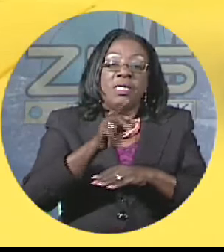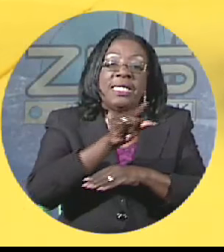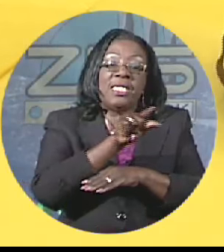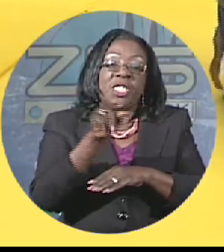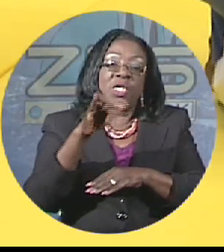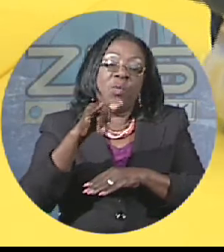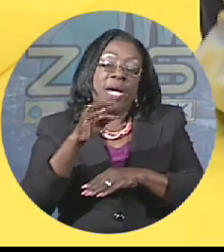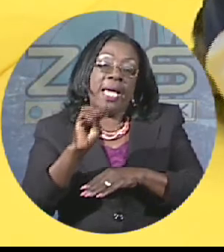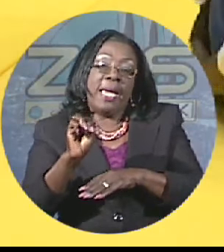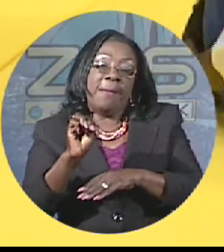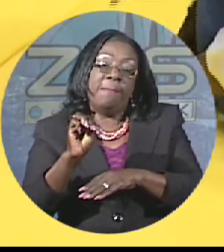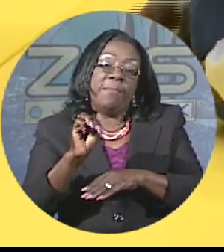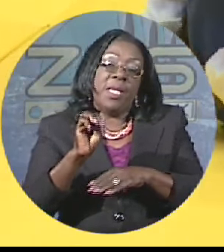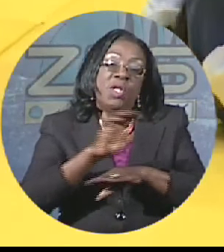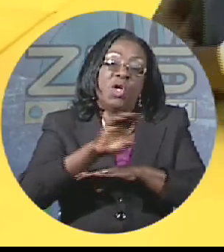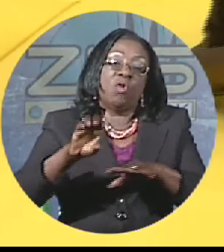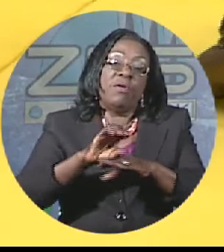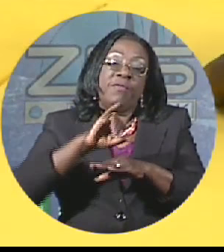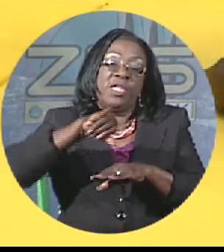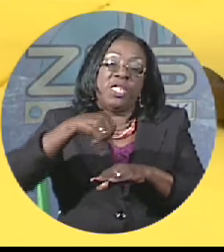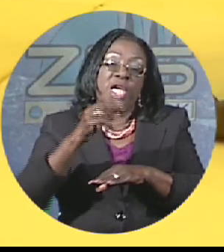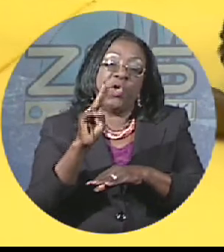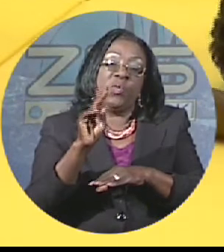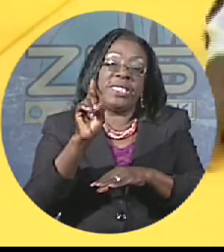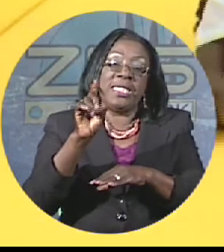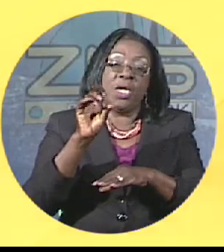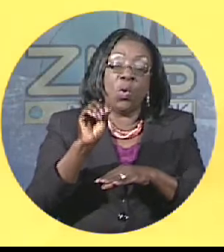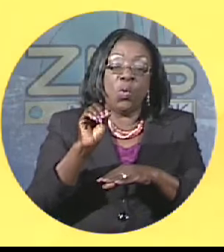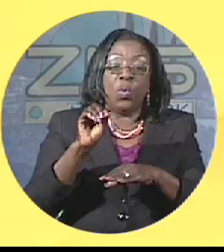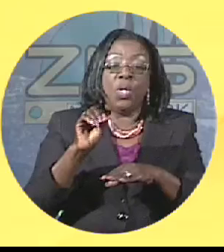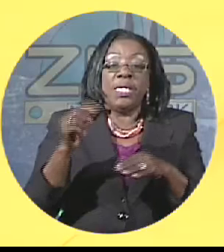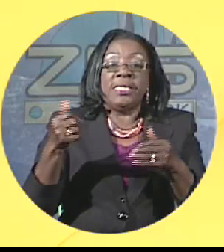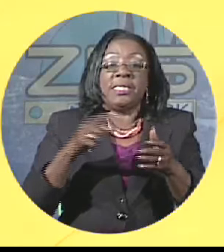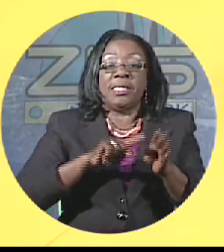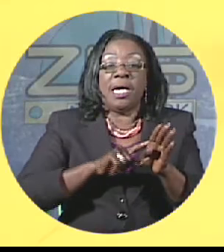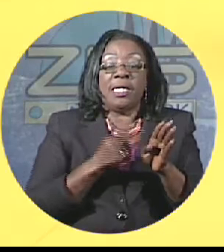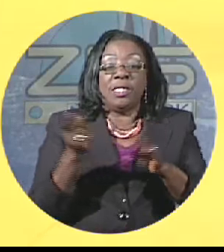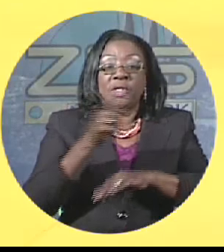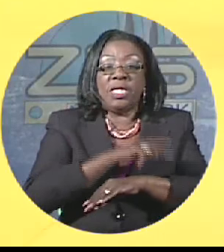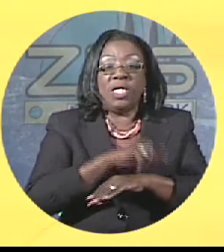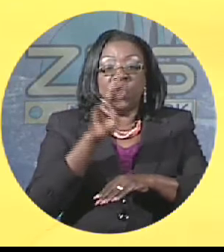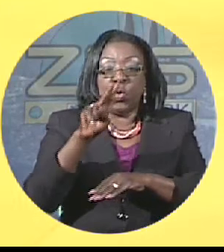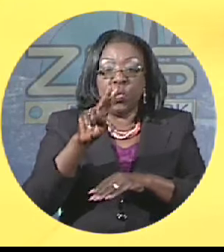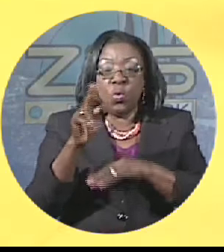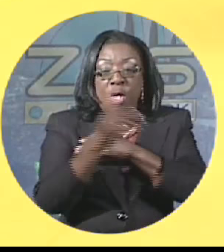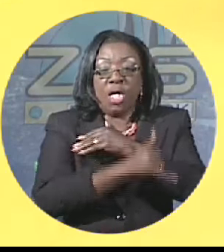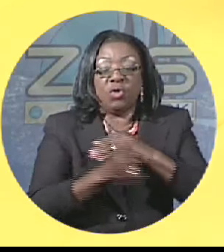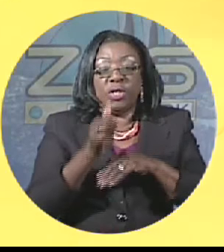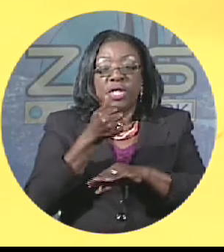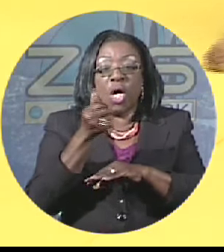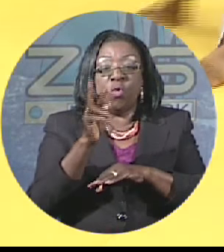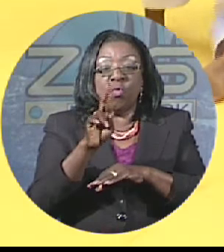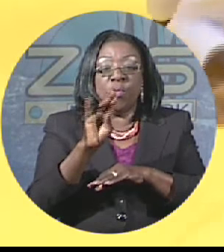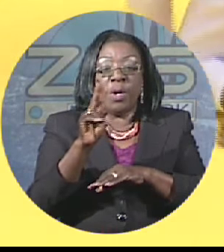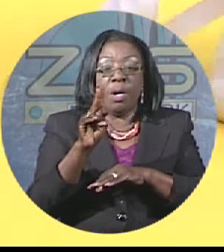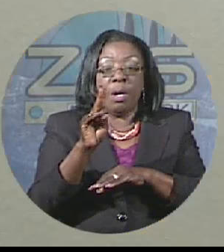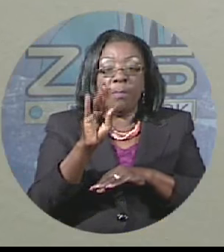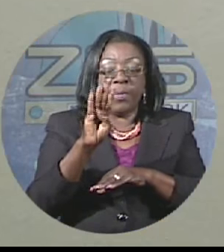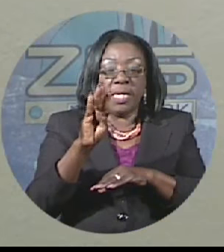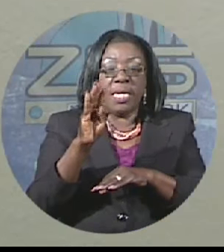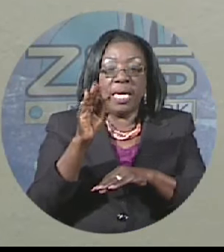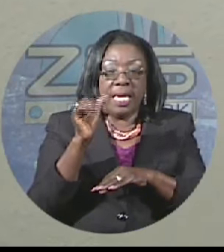Isaacs Gym, the Carifta Judo Championships also getting underway today. Two of the countries competing, Aruba and